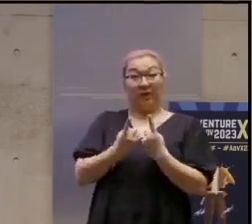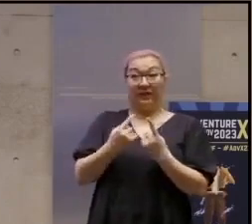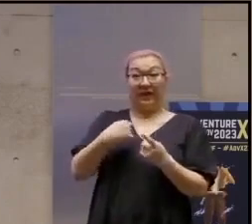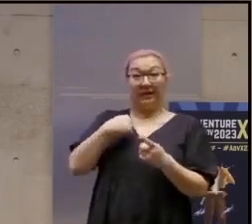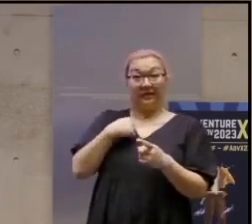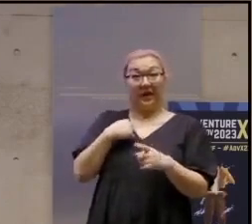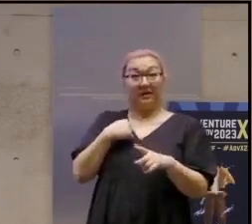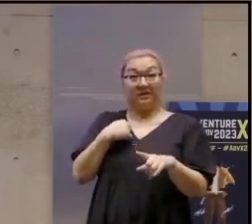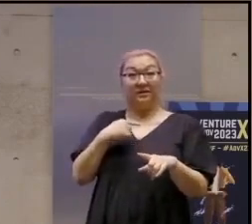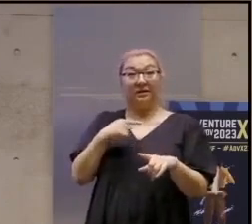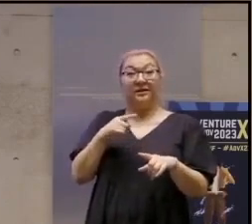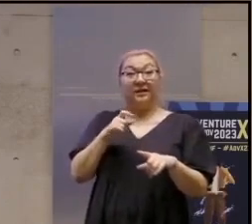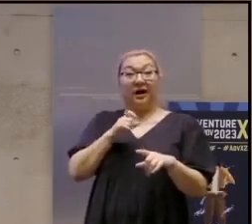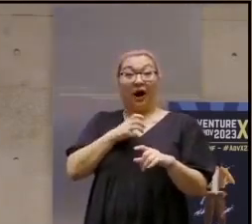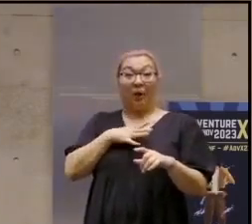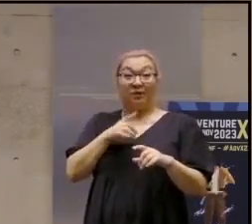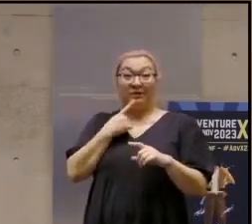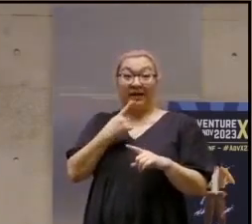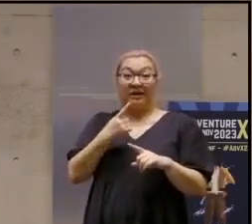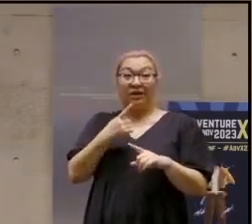you go.